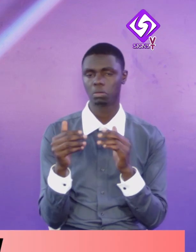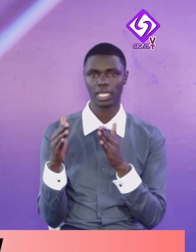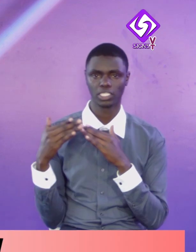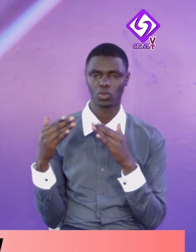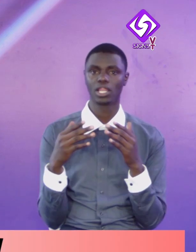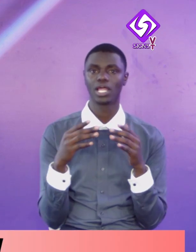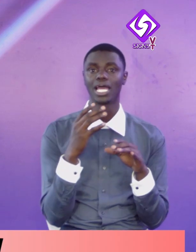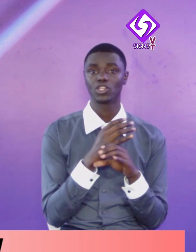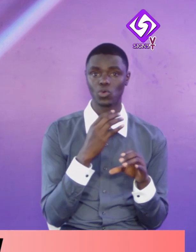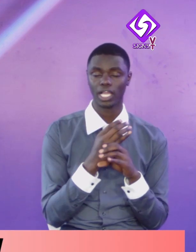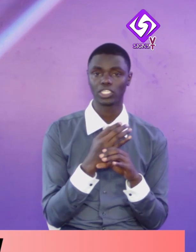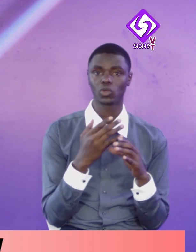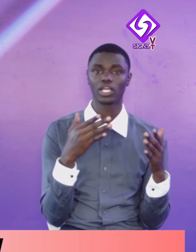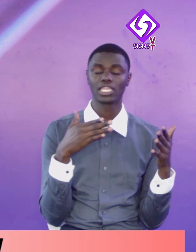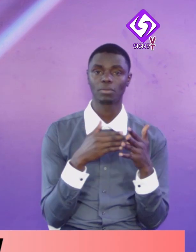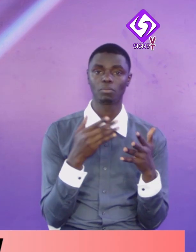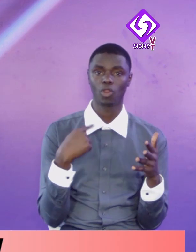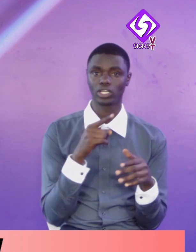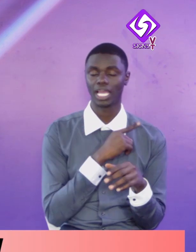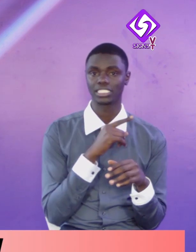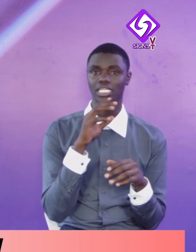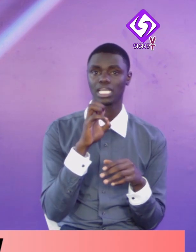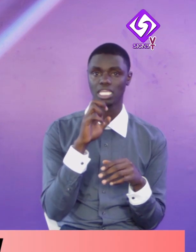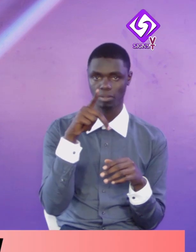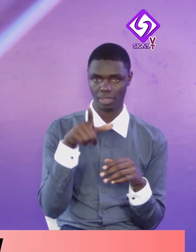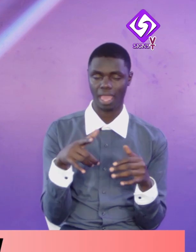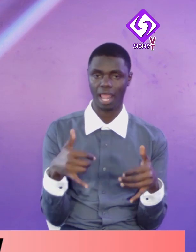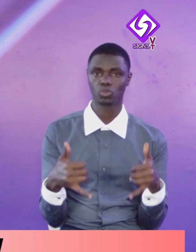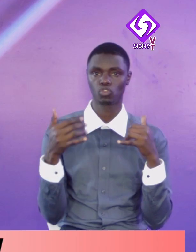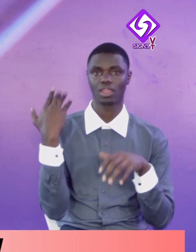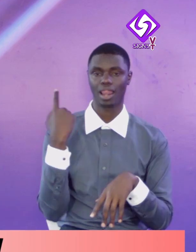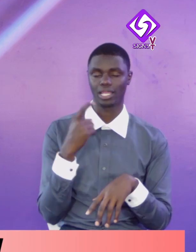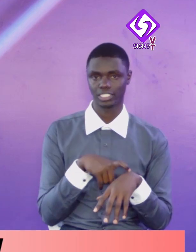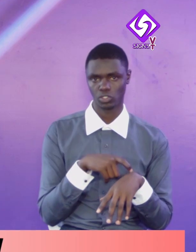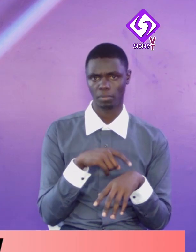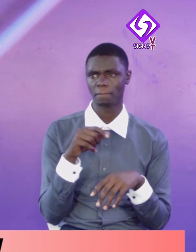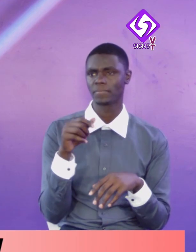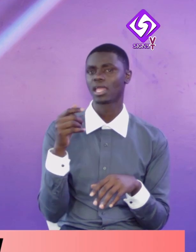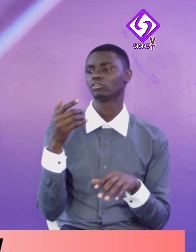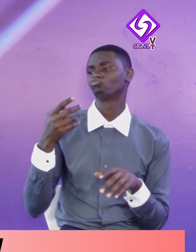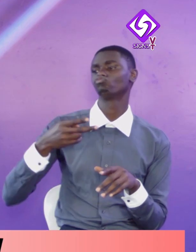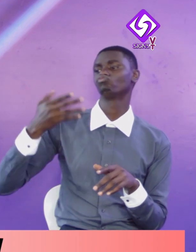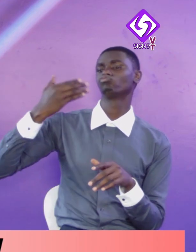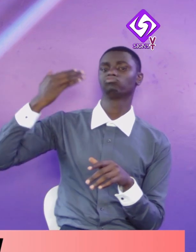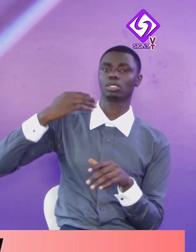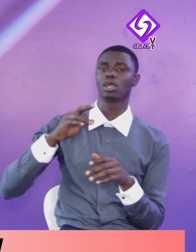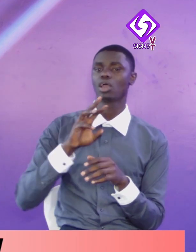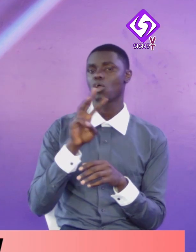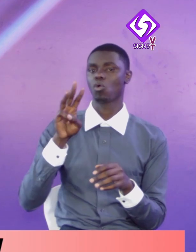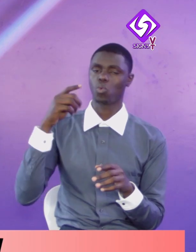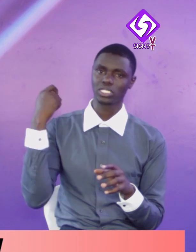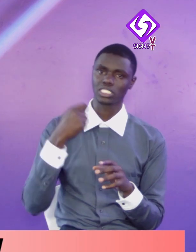among the teams that denied us the English Premier League trophy. The other 2 seasons, West Ham has been beating